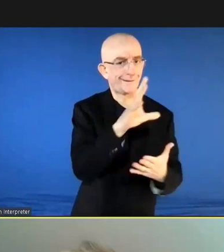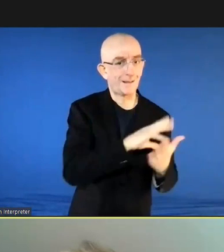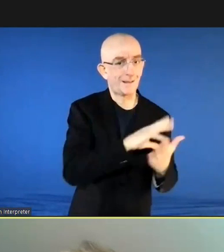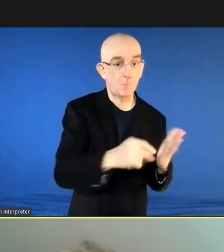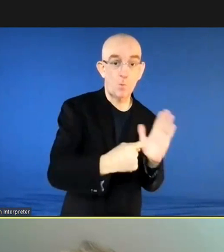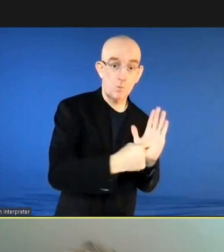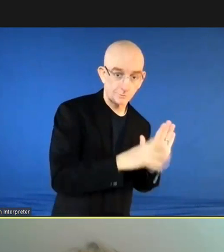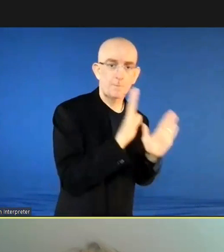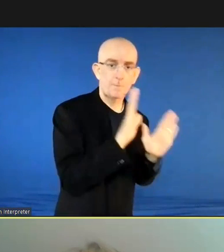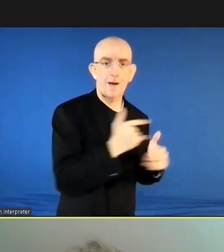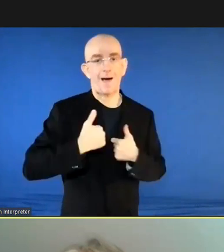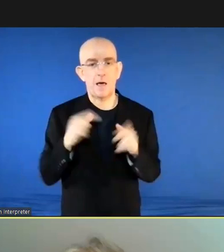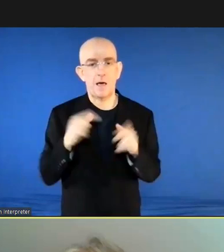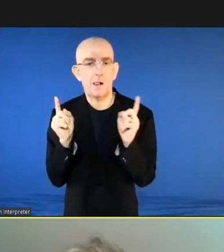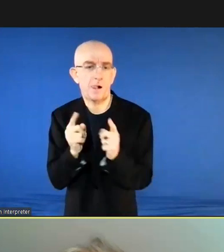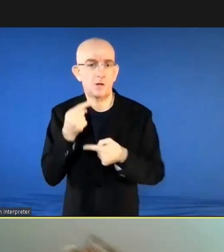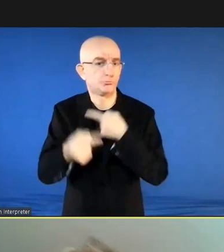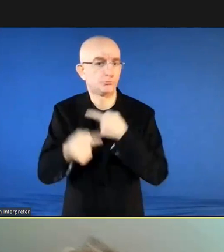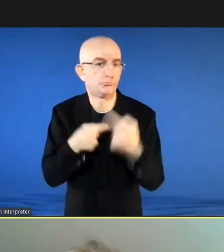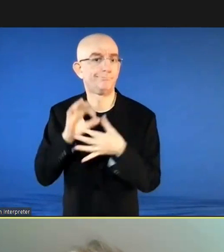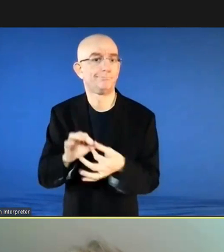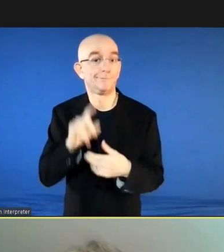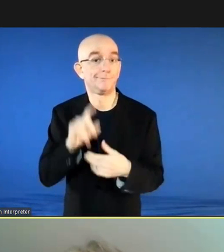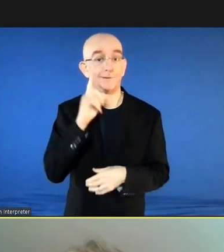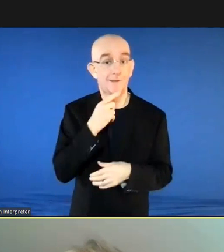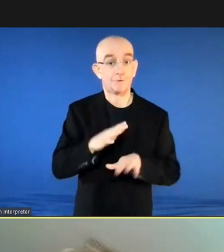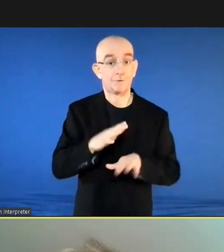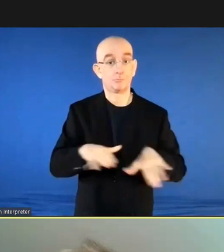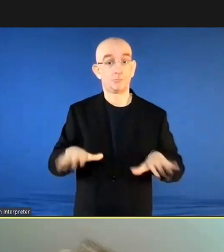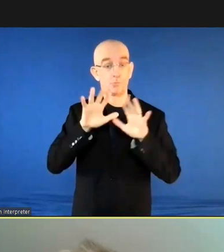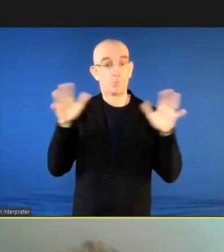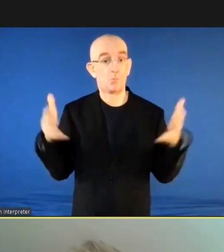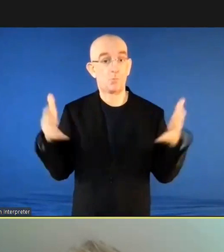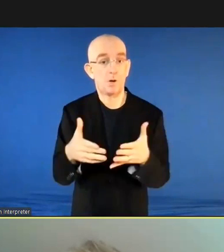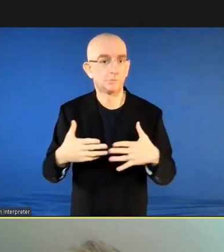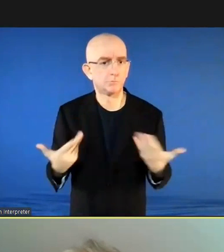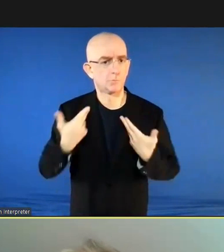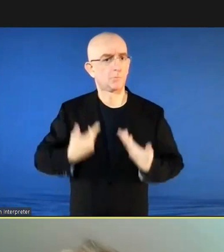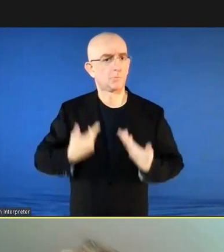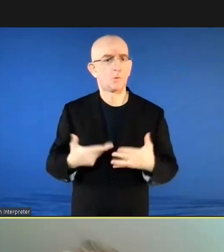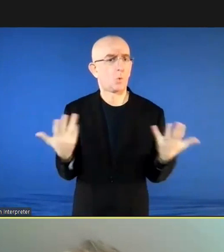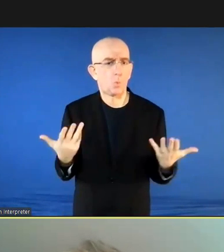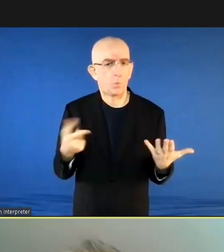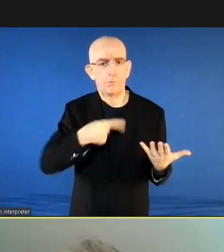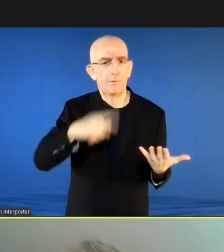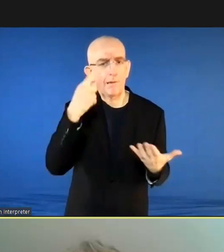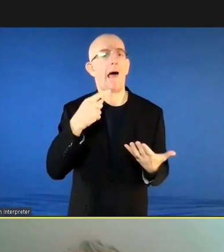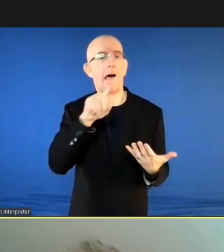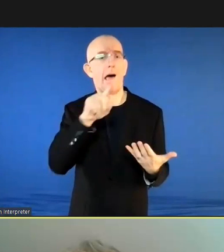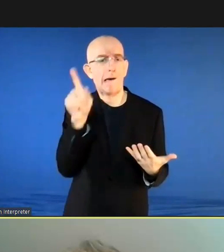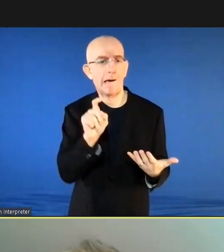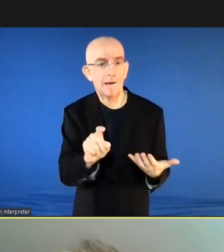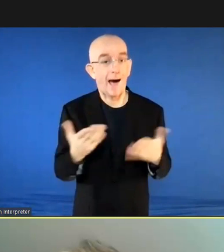vision entails. The National Deaf Children's Society has been in existence for over 75